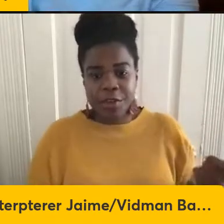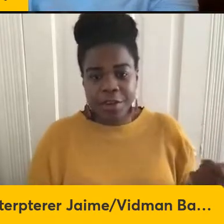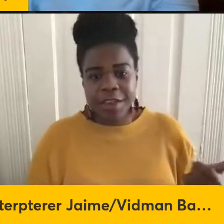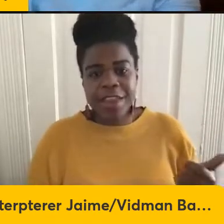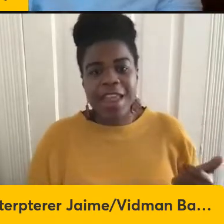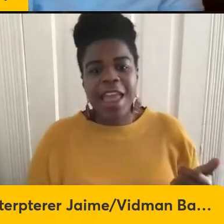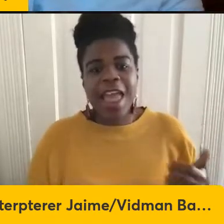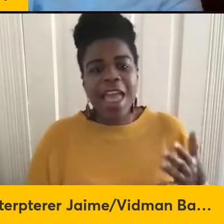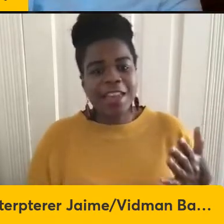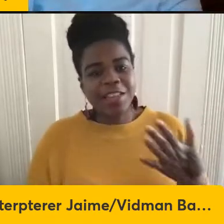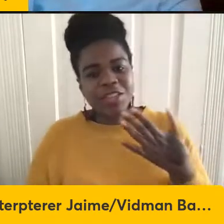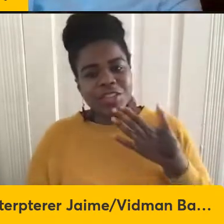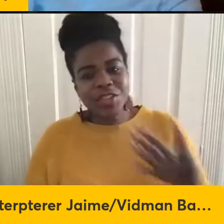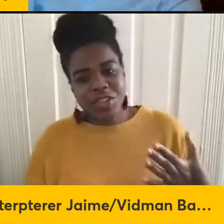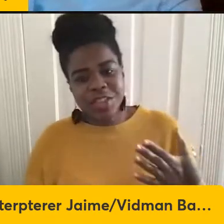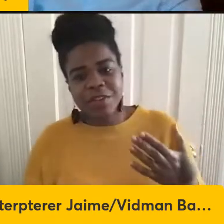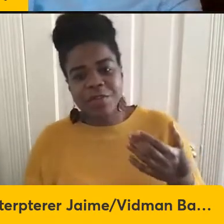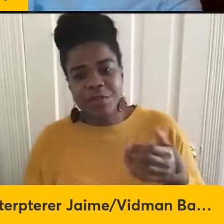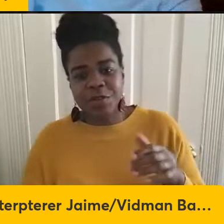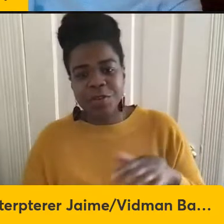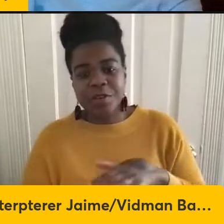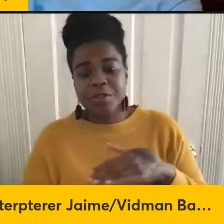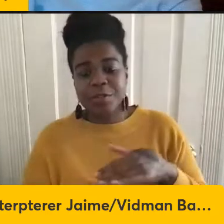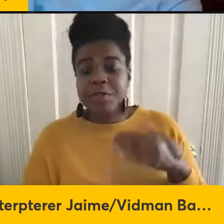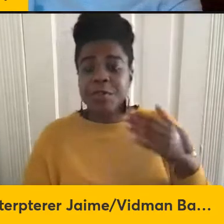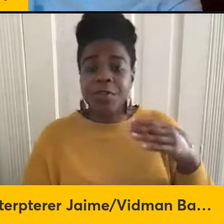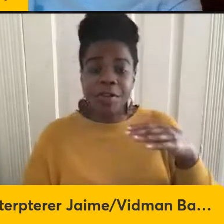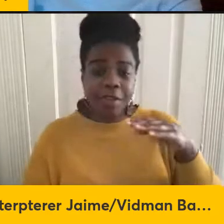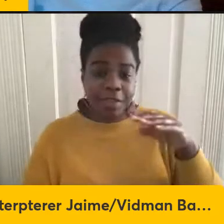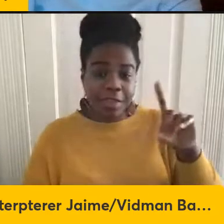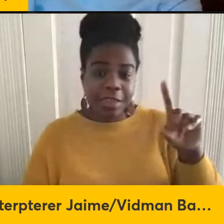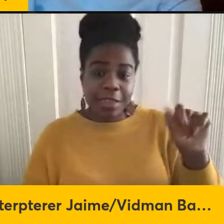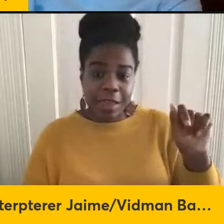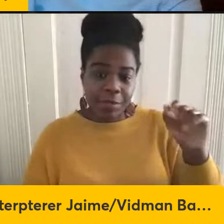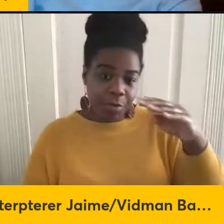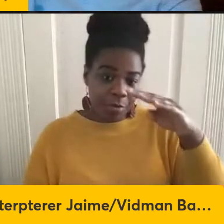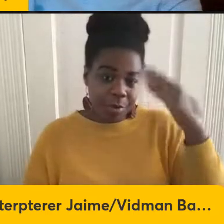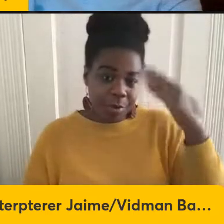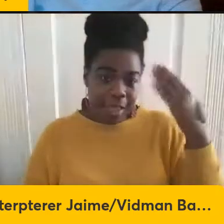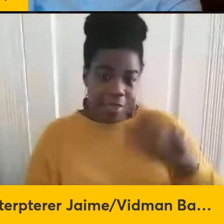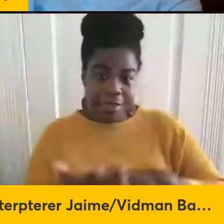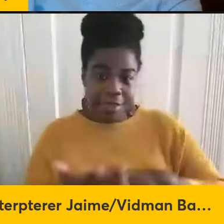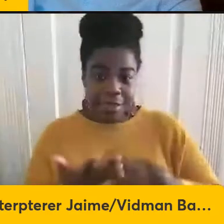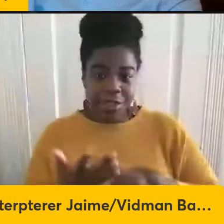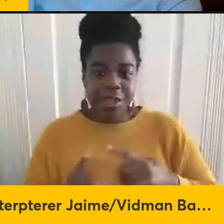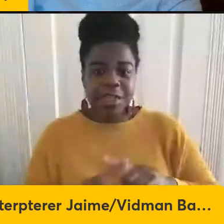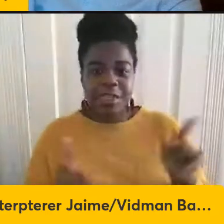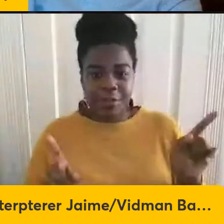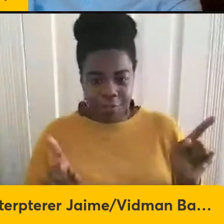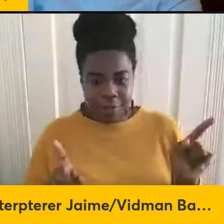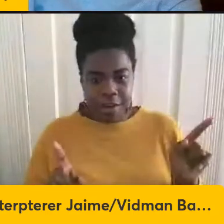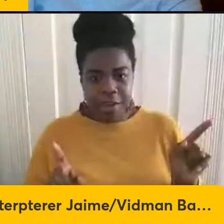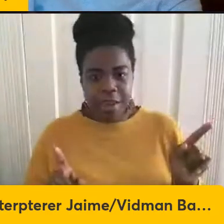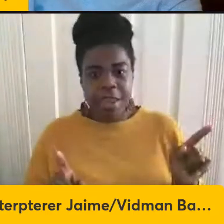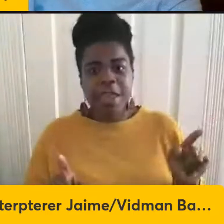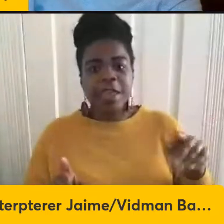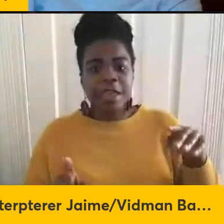of holding space for disabled Black talk as well, because it is different to be disabled while